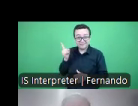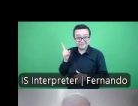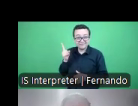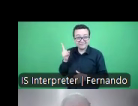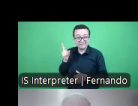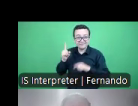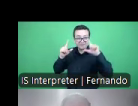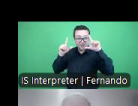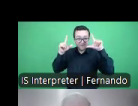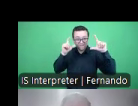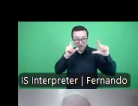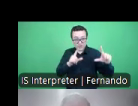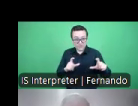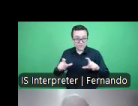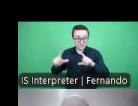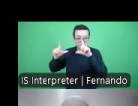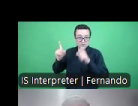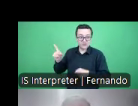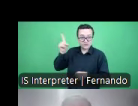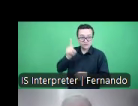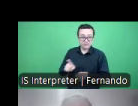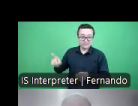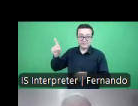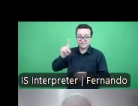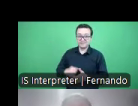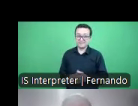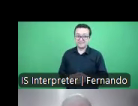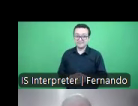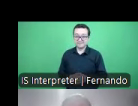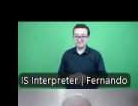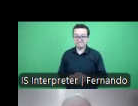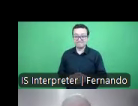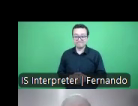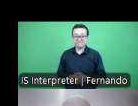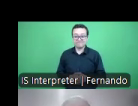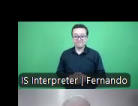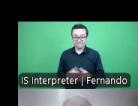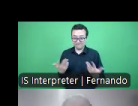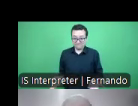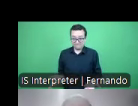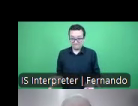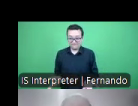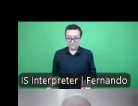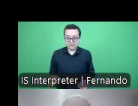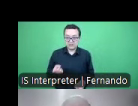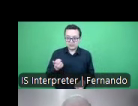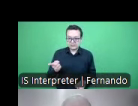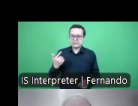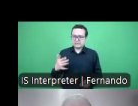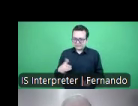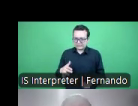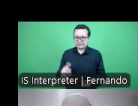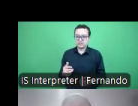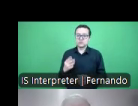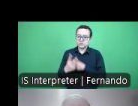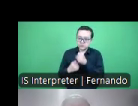he already dibayangkan passed away, naasnya caged for dan situasi yang 20, dia more than alami 20 years. So membuat dia imagine kehilangan masa how the depan, kind of membuat suffering dia that